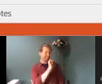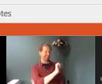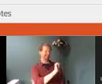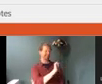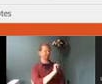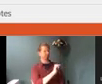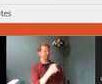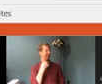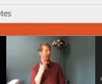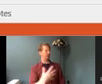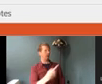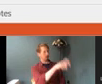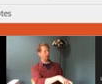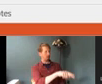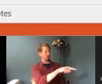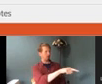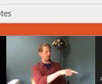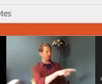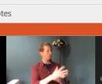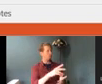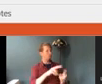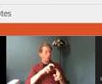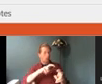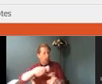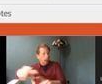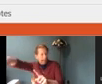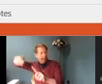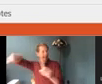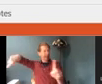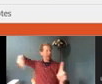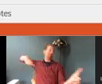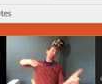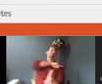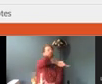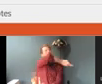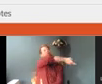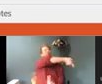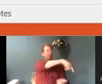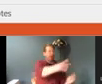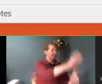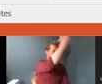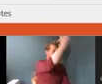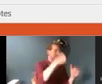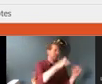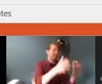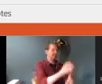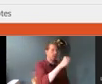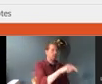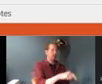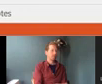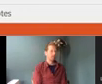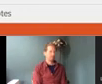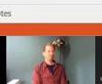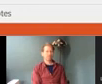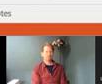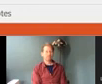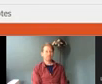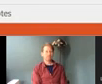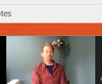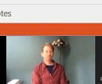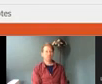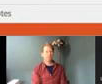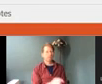who was a serial killer rapist who evaded justice for decades. So what